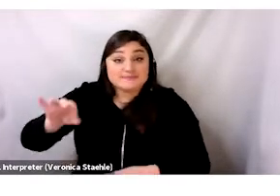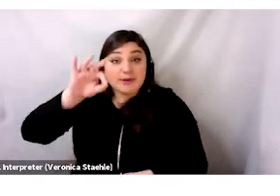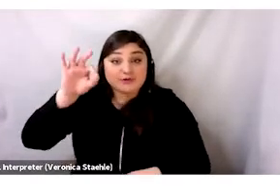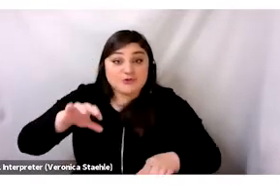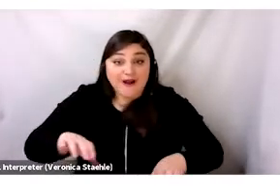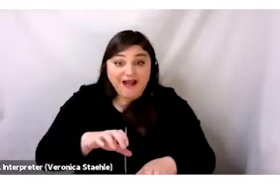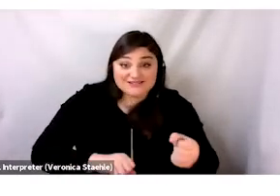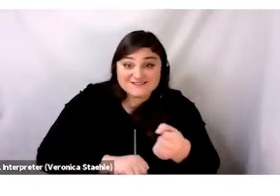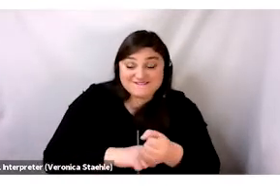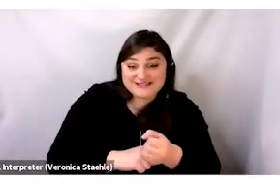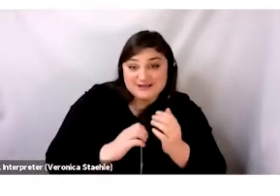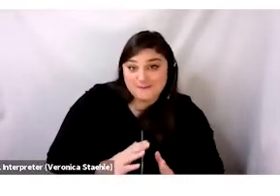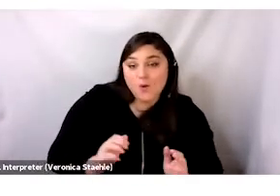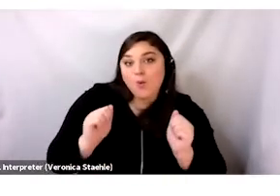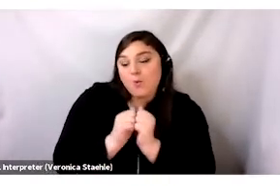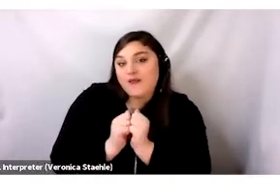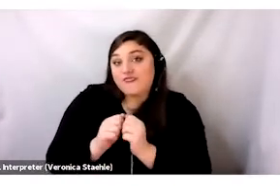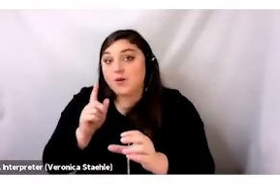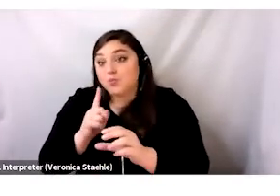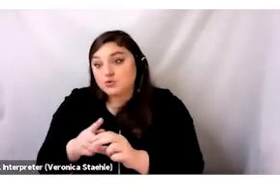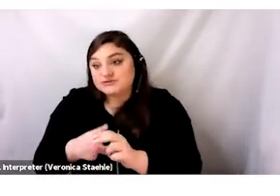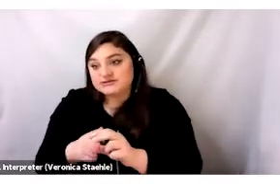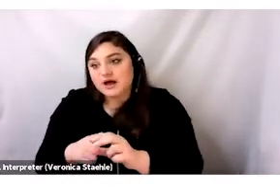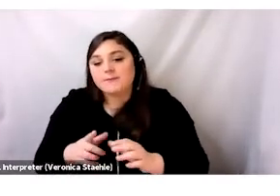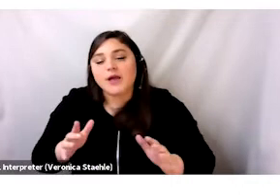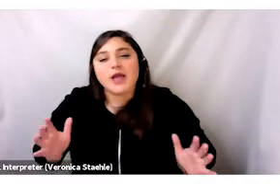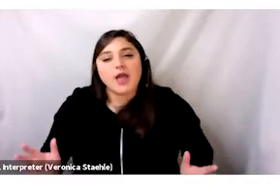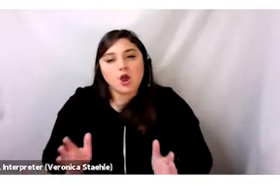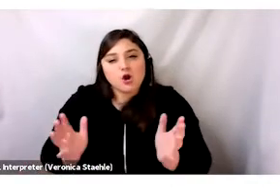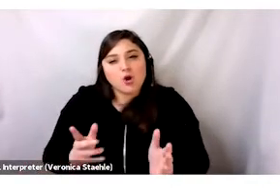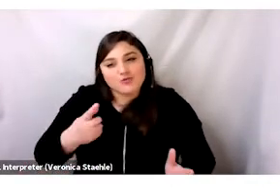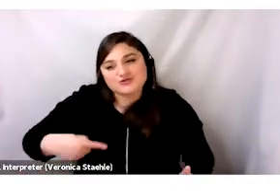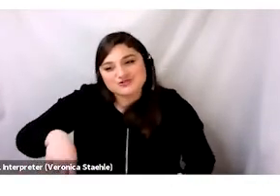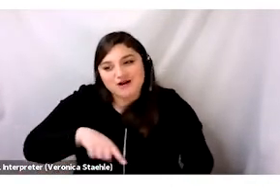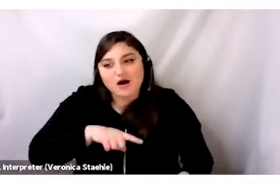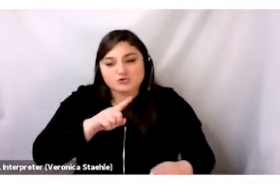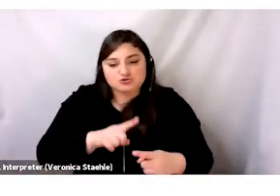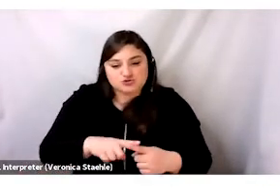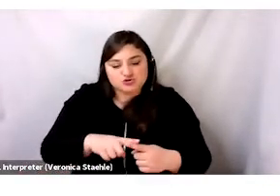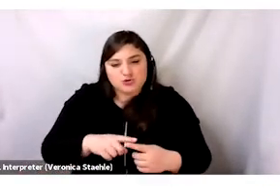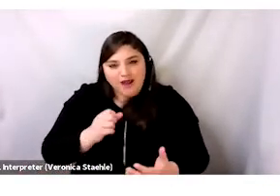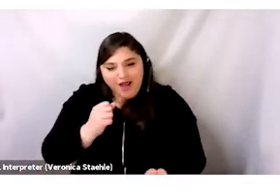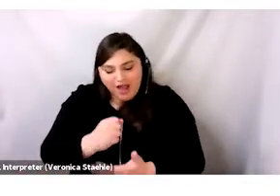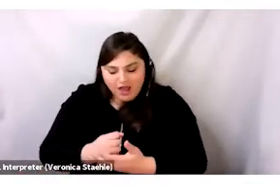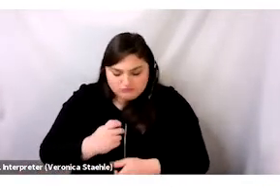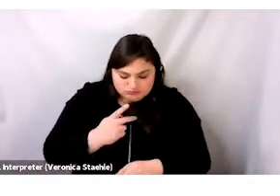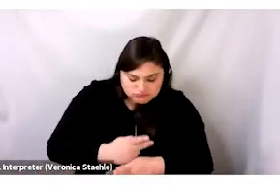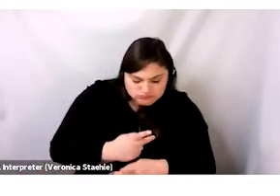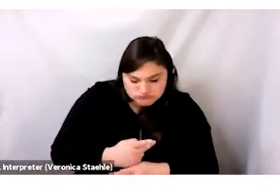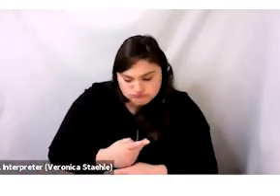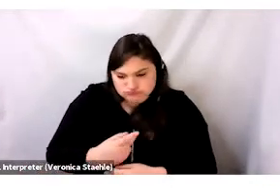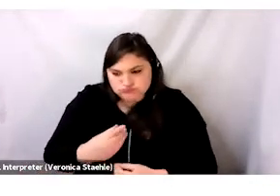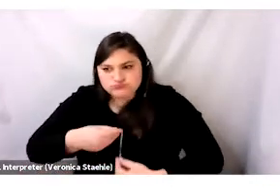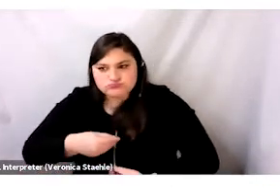particular encourage us to cultivate the health and well being of ourselves as we work to create